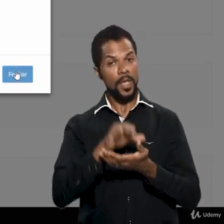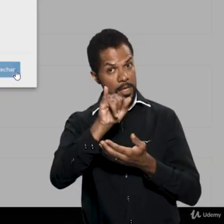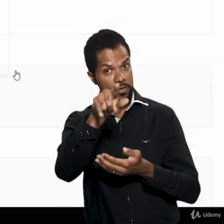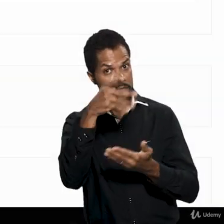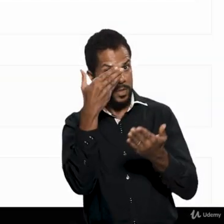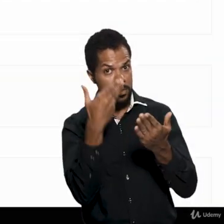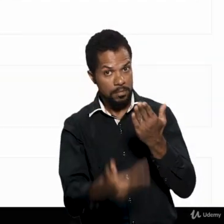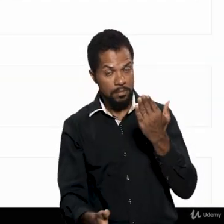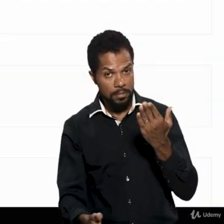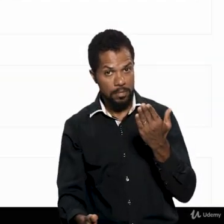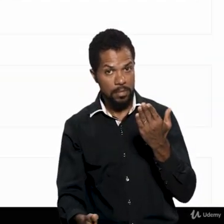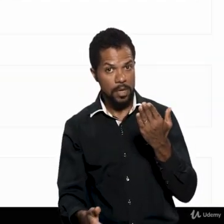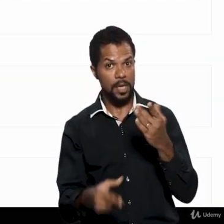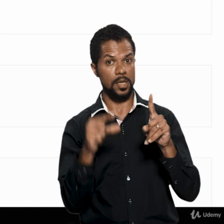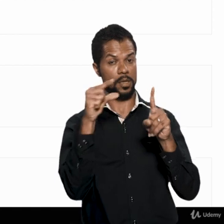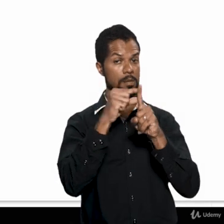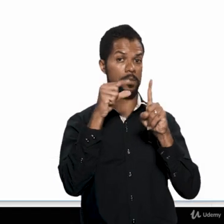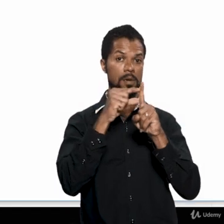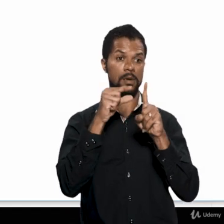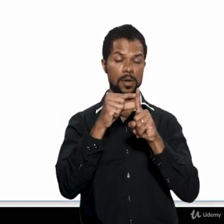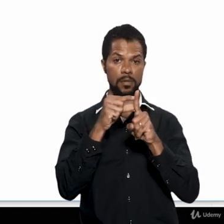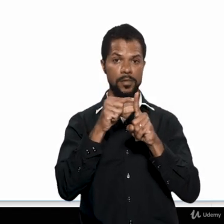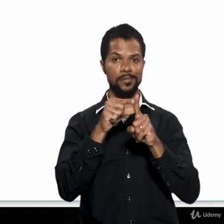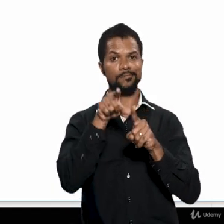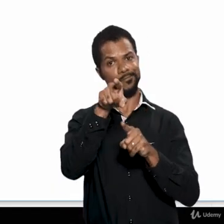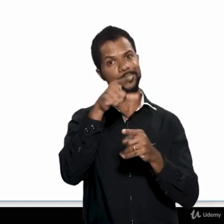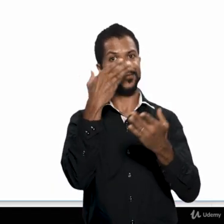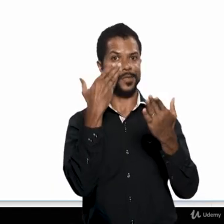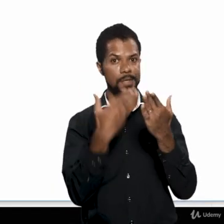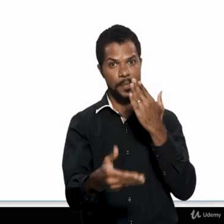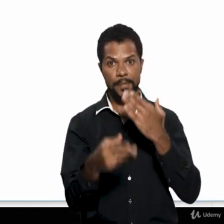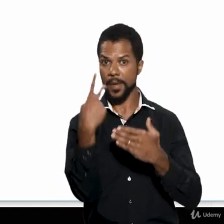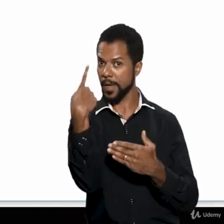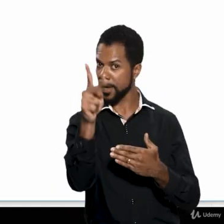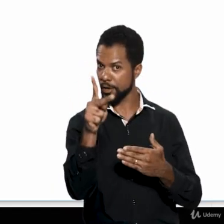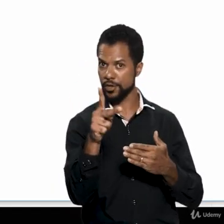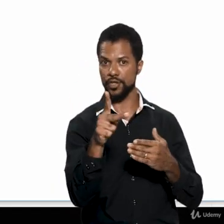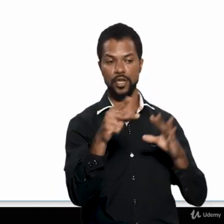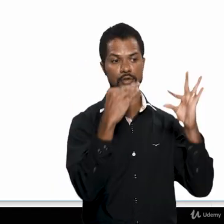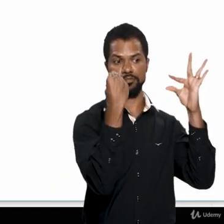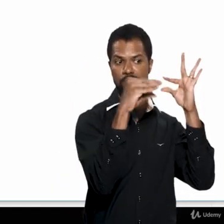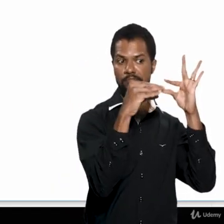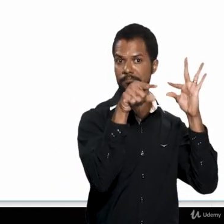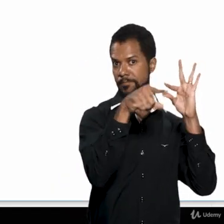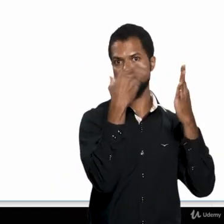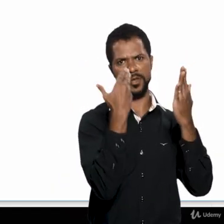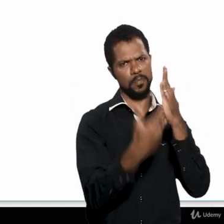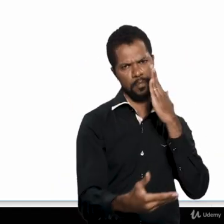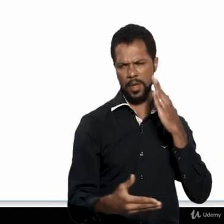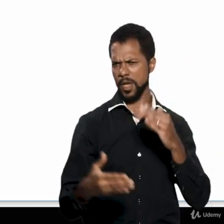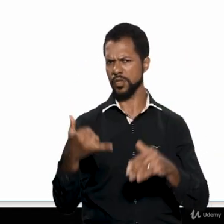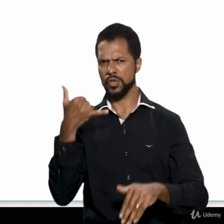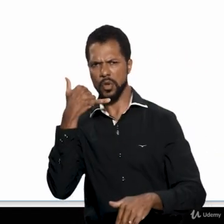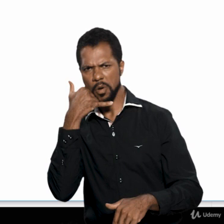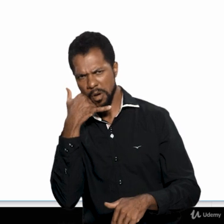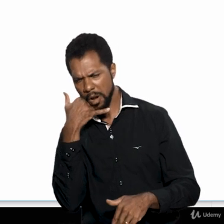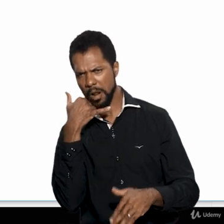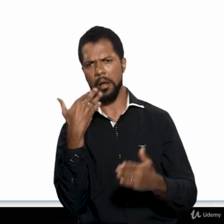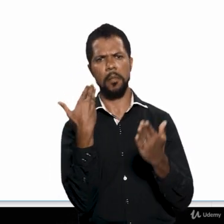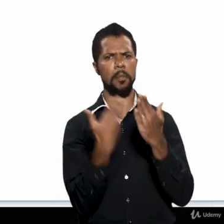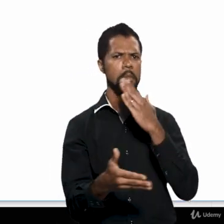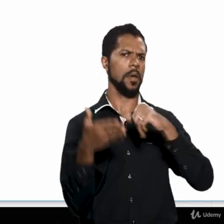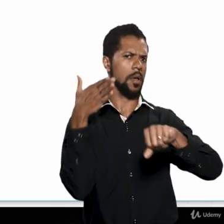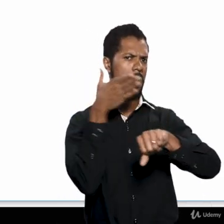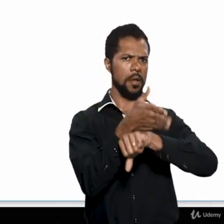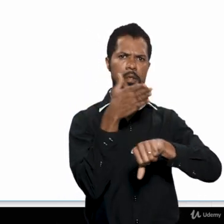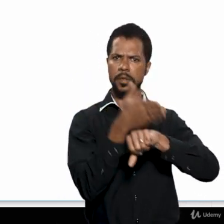okay, successfully. So you cannot lose these words, okay? Save these words. If you lose